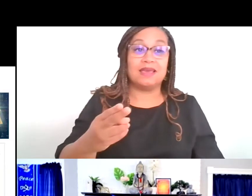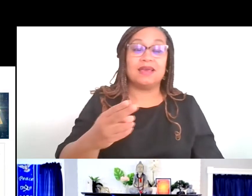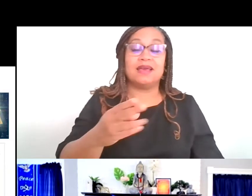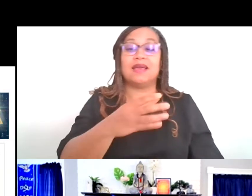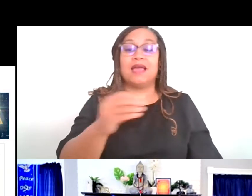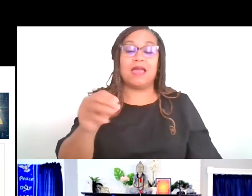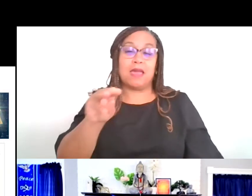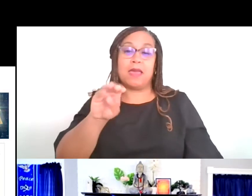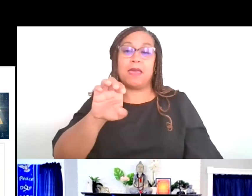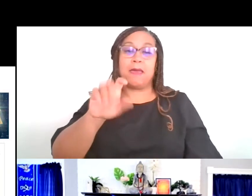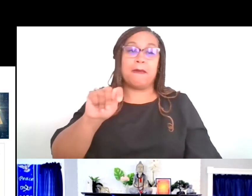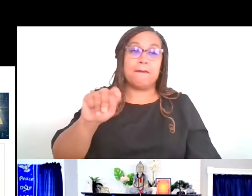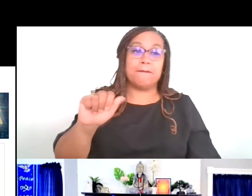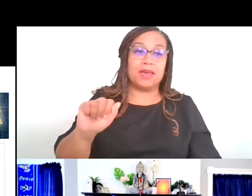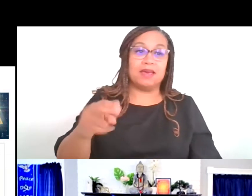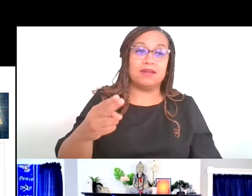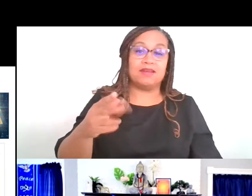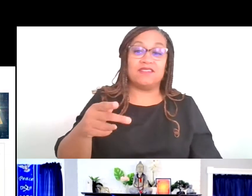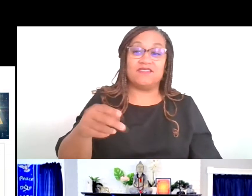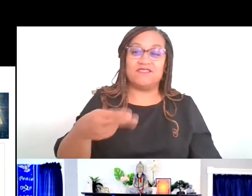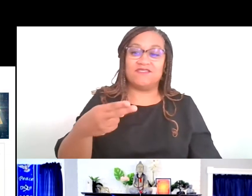mystery.